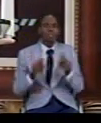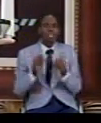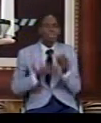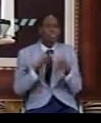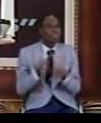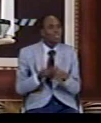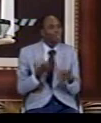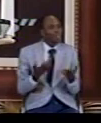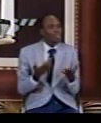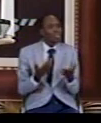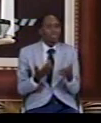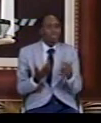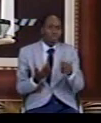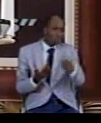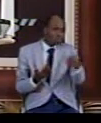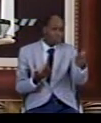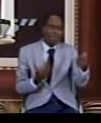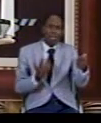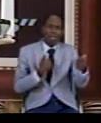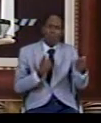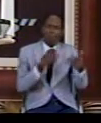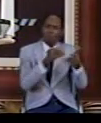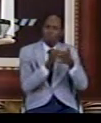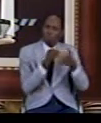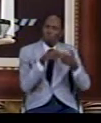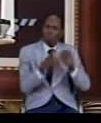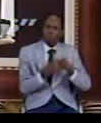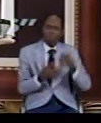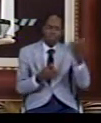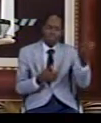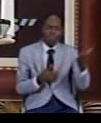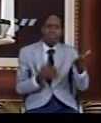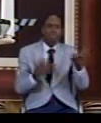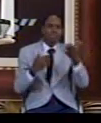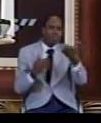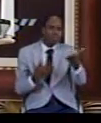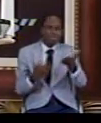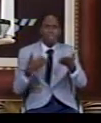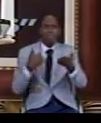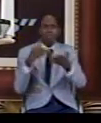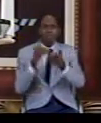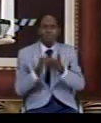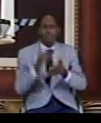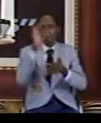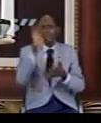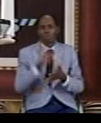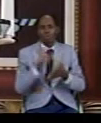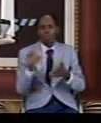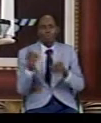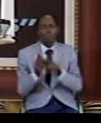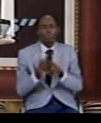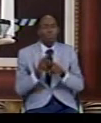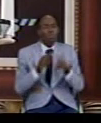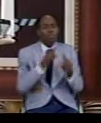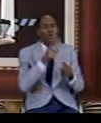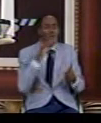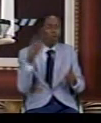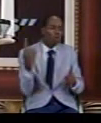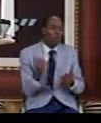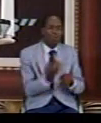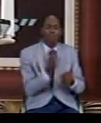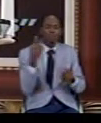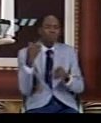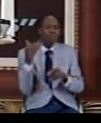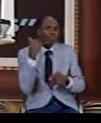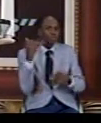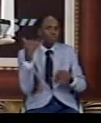other people have loads to carry too. Other people have their crosses to carry too. And you're always calling so-and-so, calling